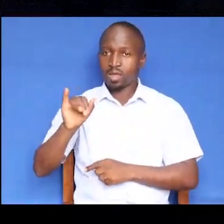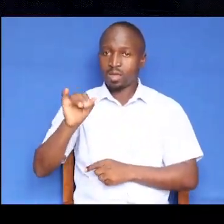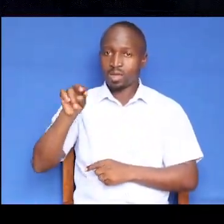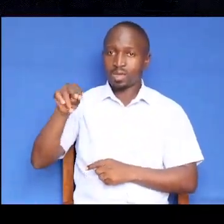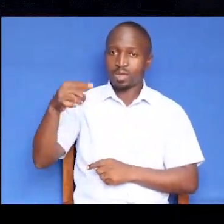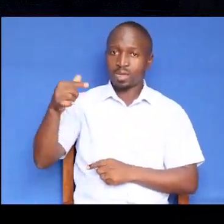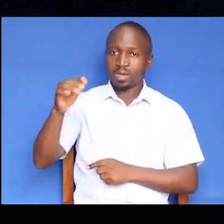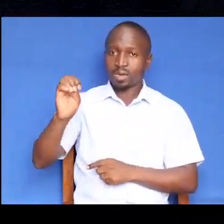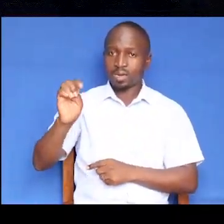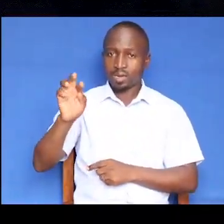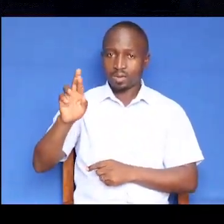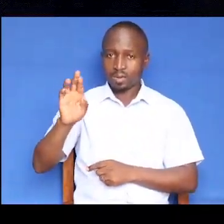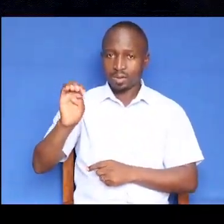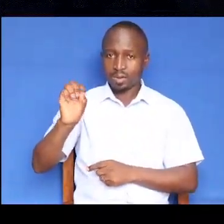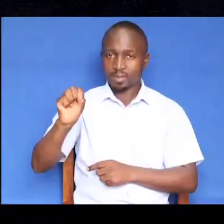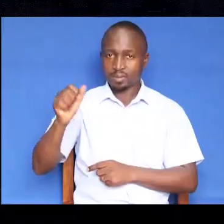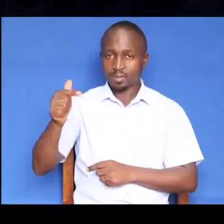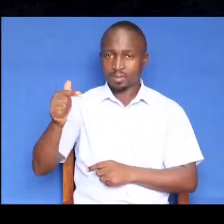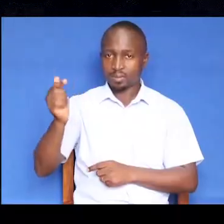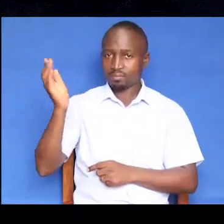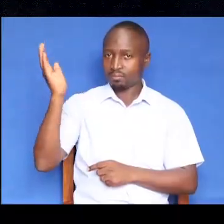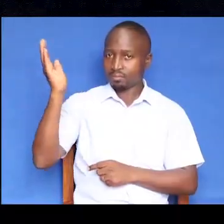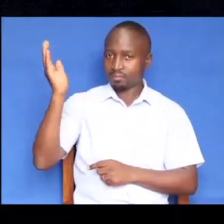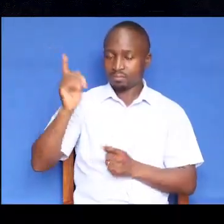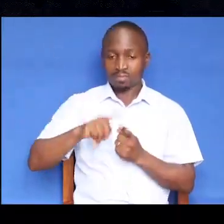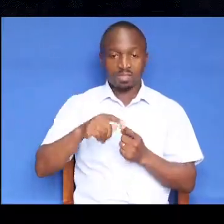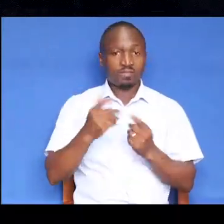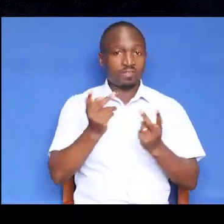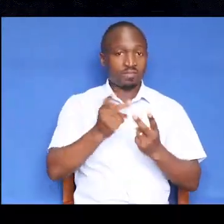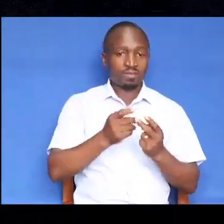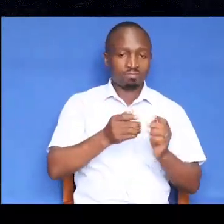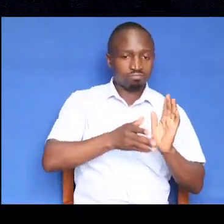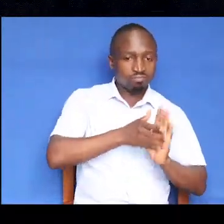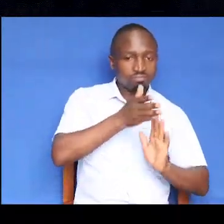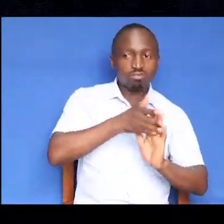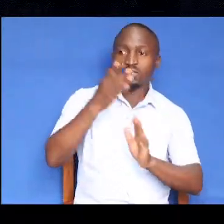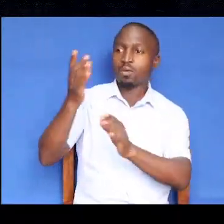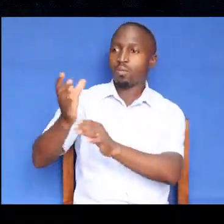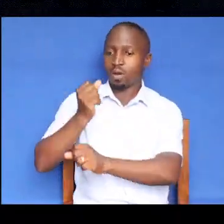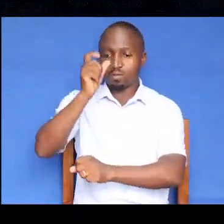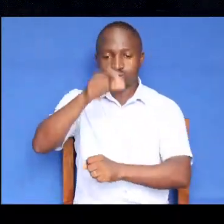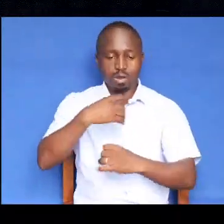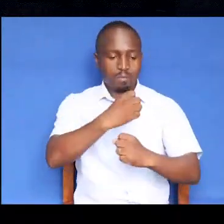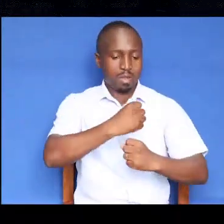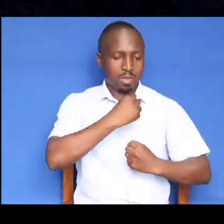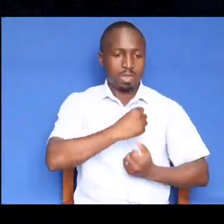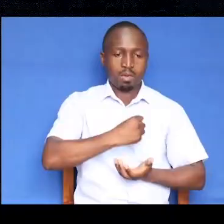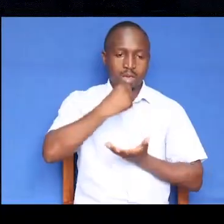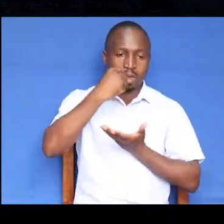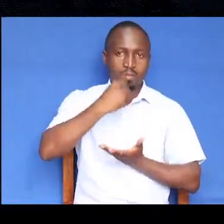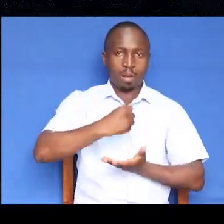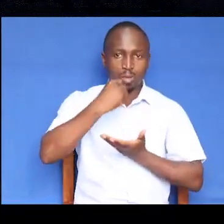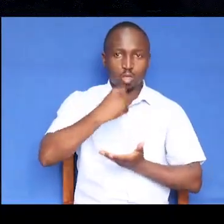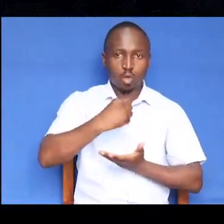of factor of production capital. Those who own capitals, they get